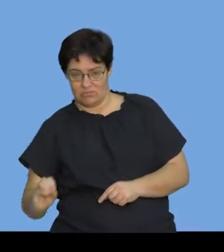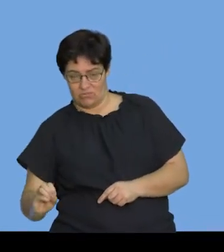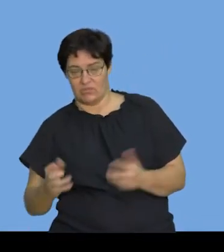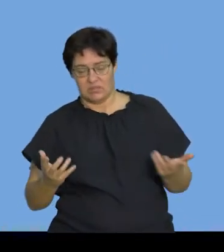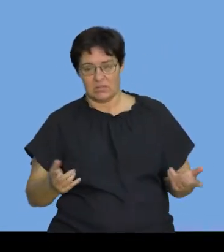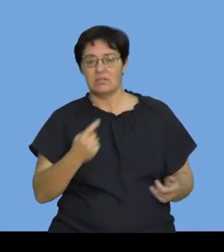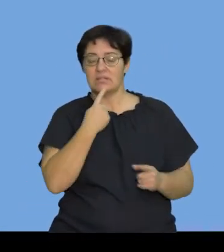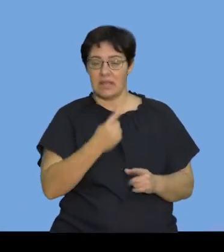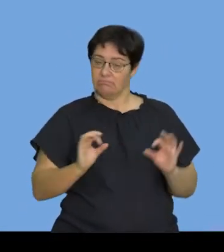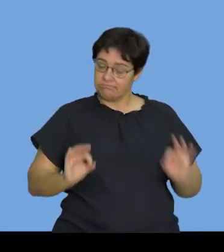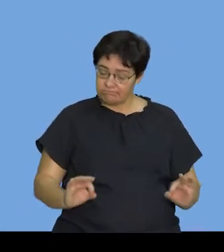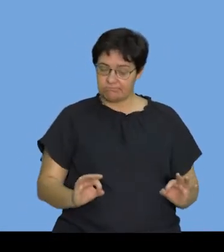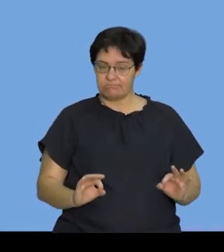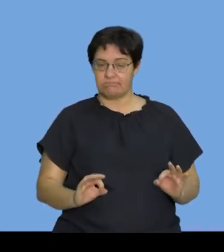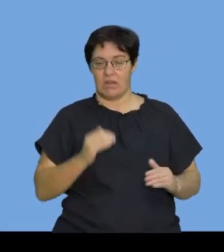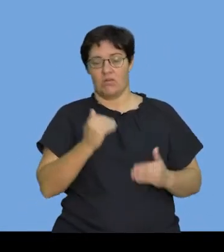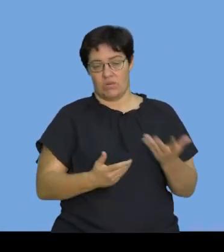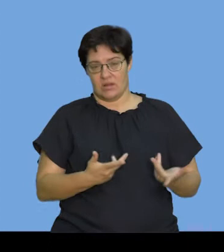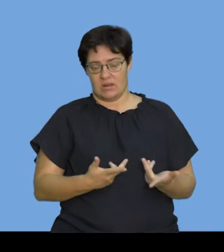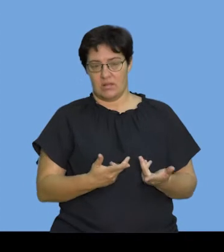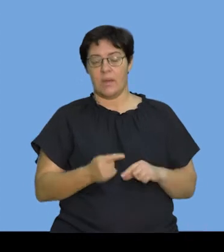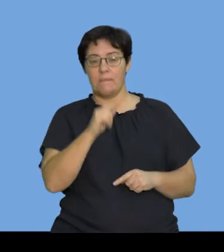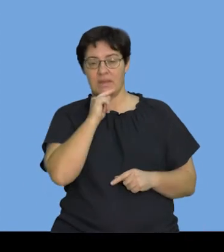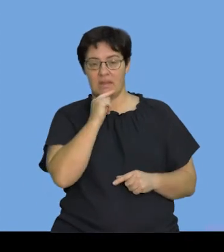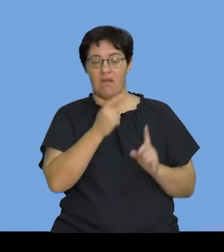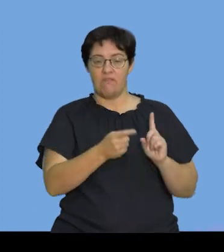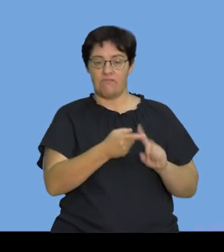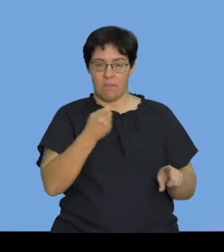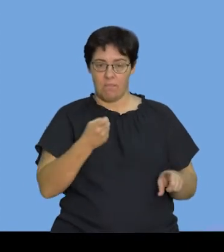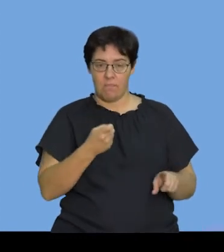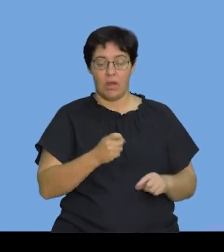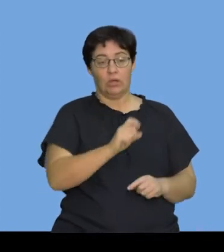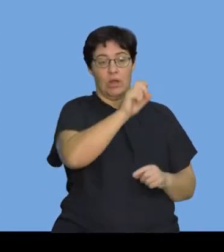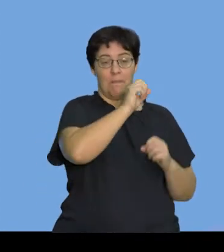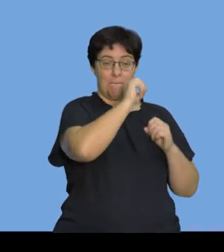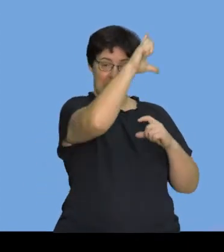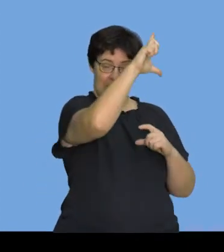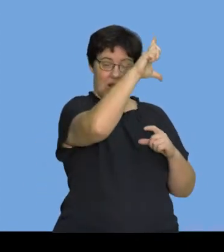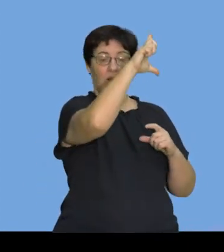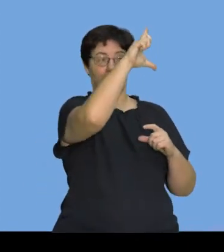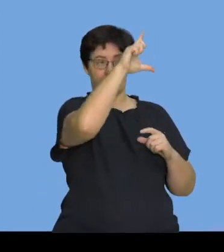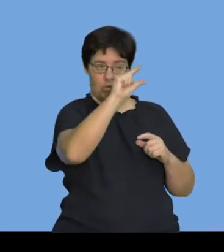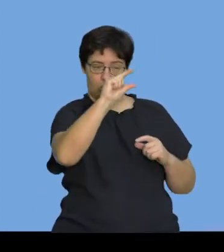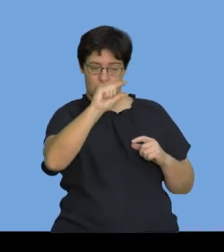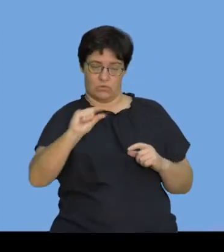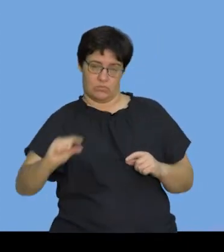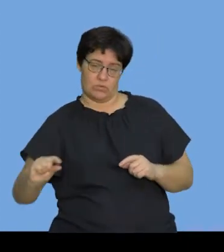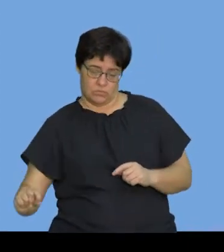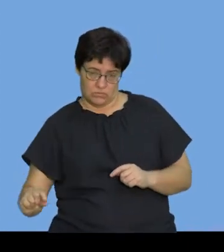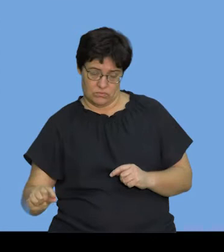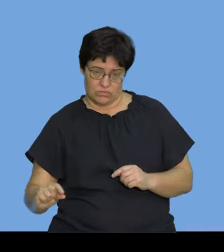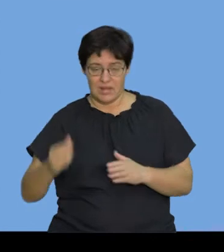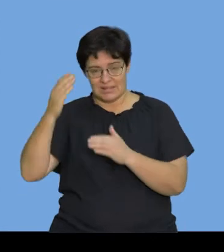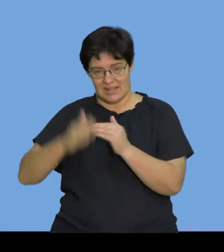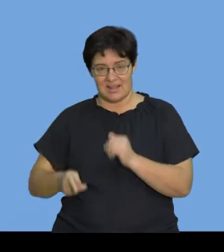actually says that the exponents need to be in descending order from the first one up until